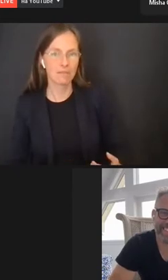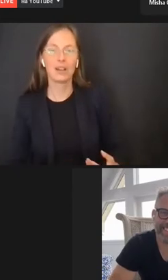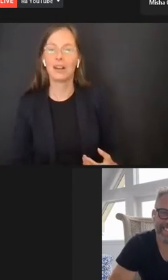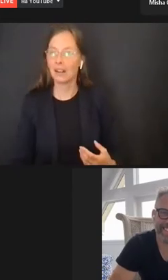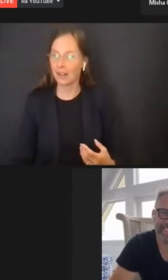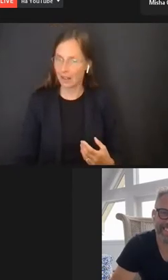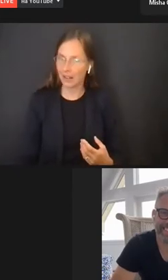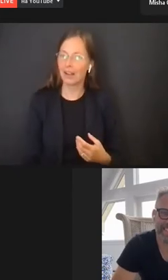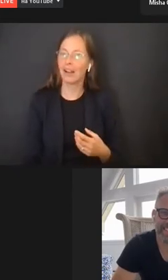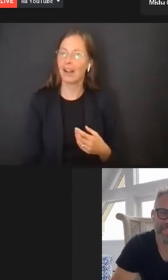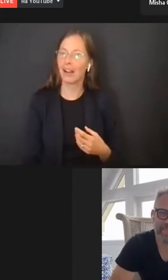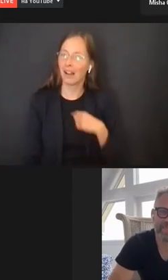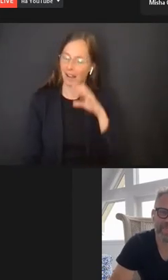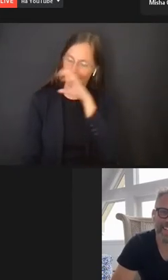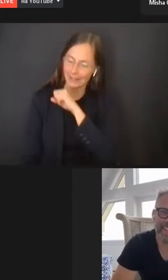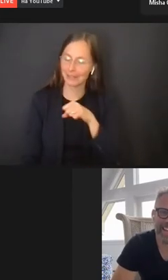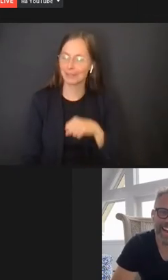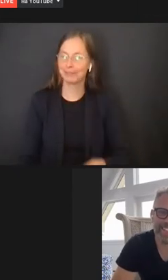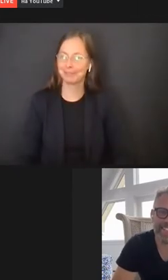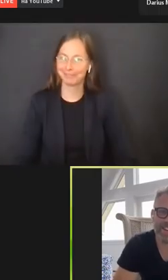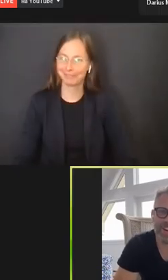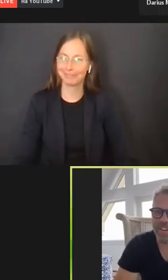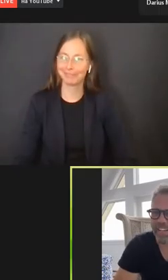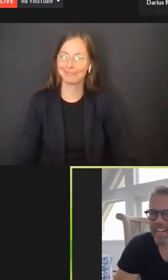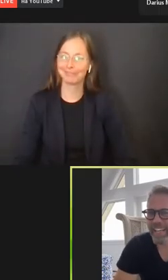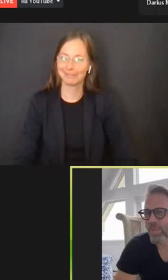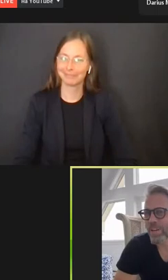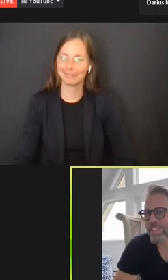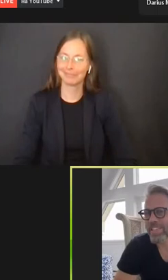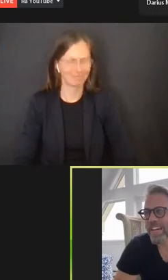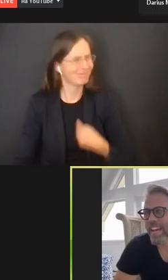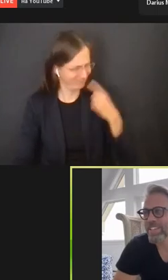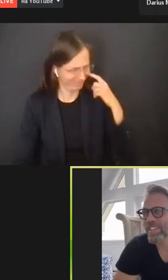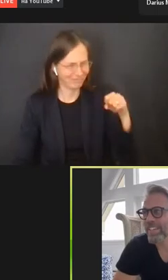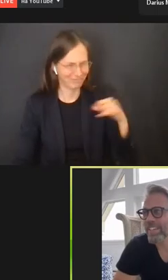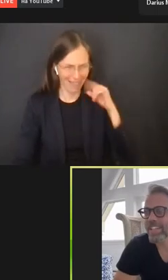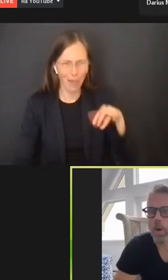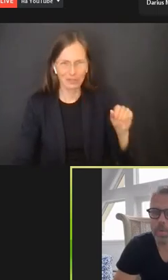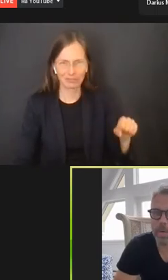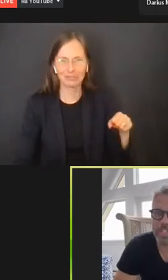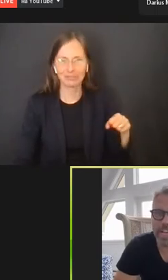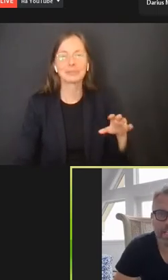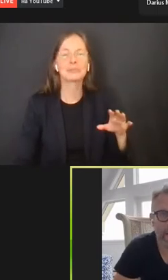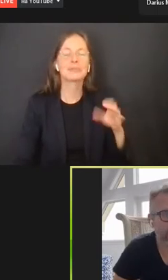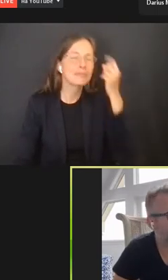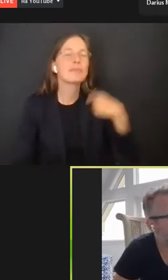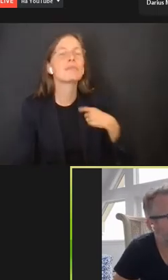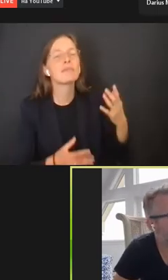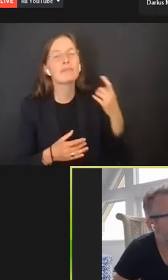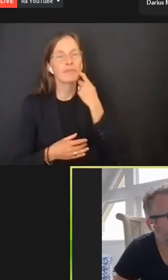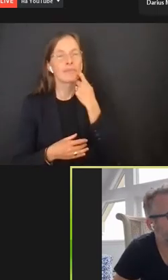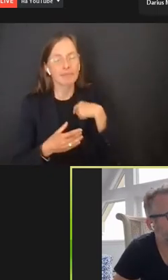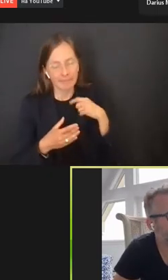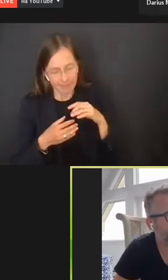Well, I suppose. I think so. I think it was. And you know, but what I was saying is I